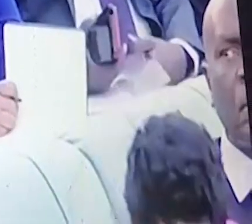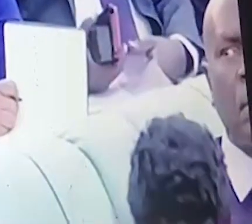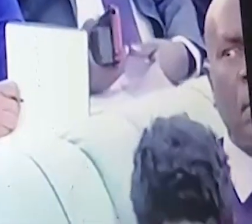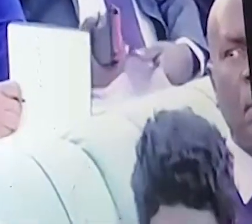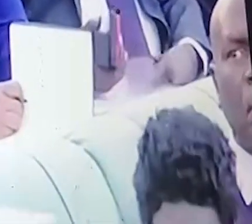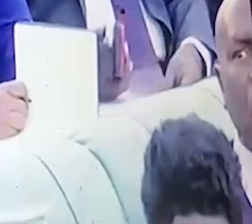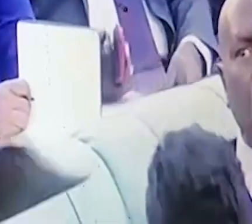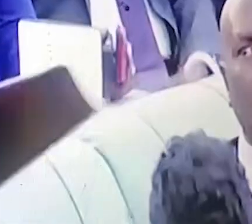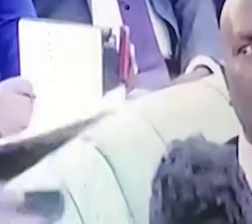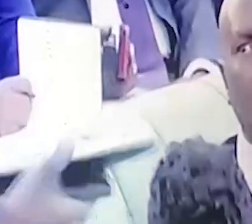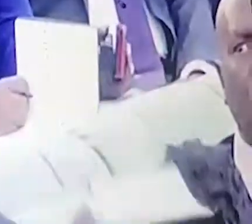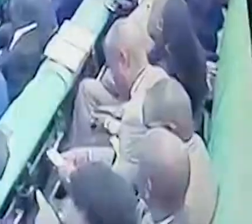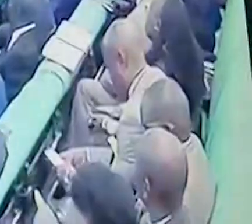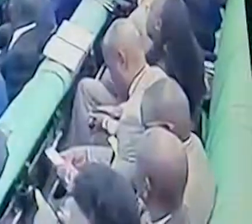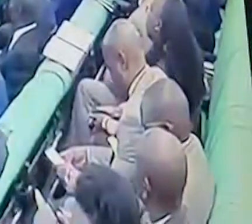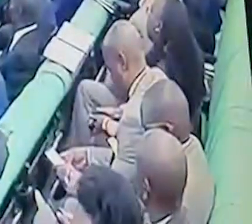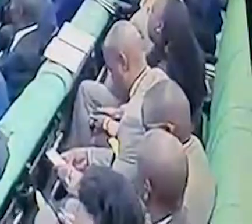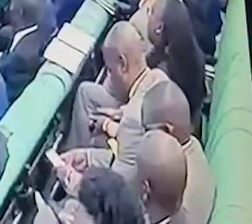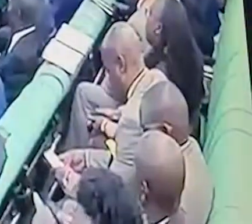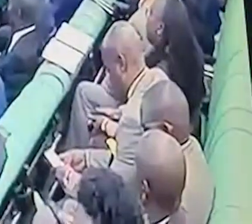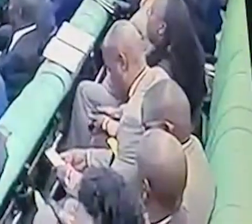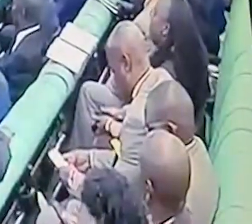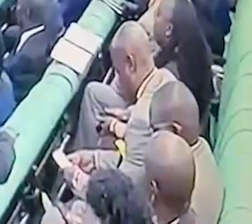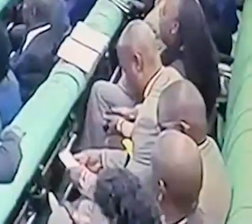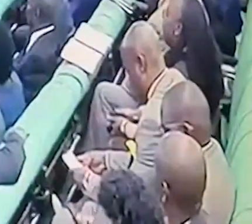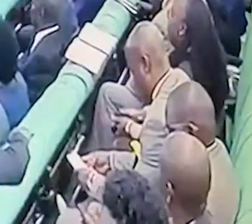that. Yeah. Thank you.